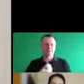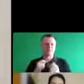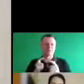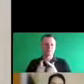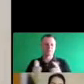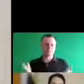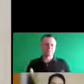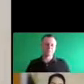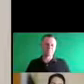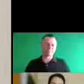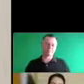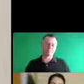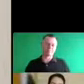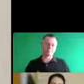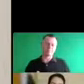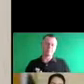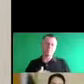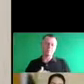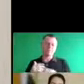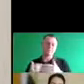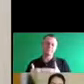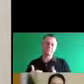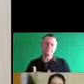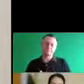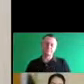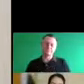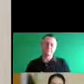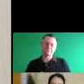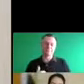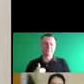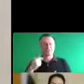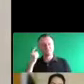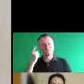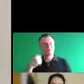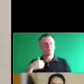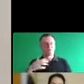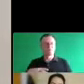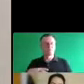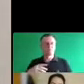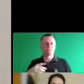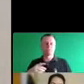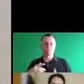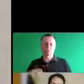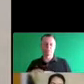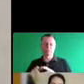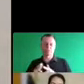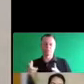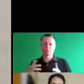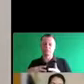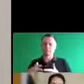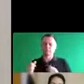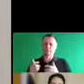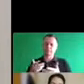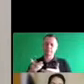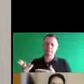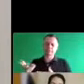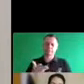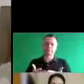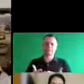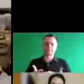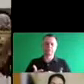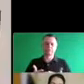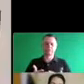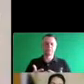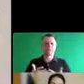But during that time, I could see that these conversations that I wanted to open up were too difficult